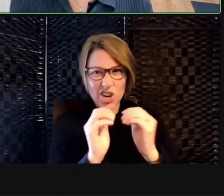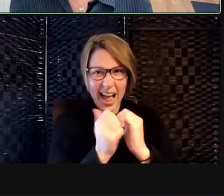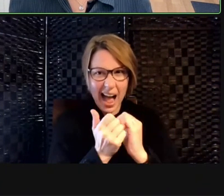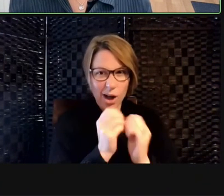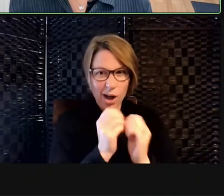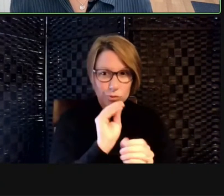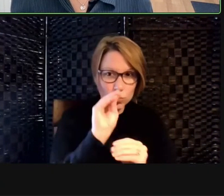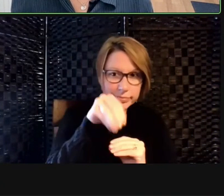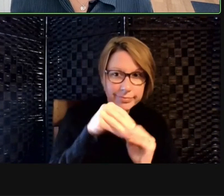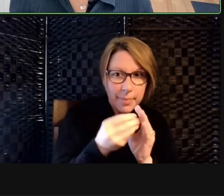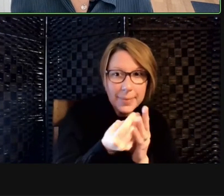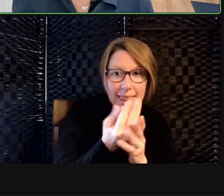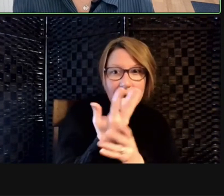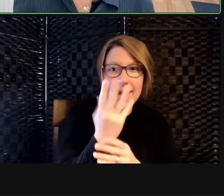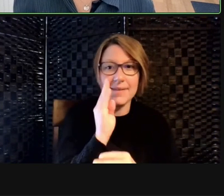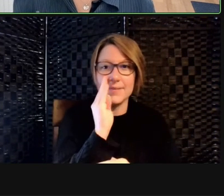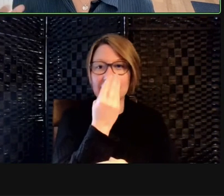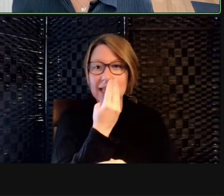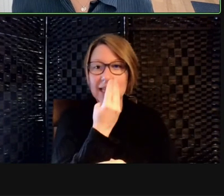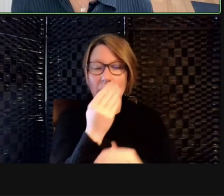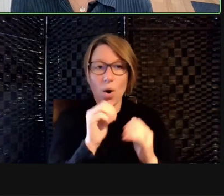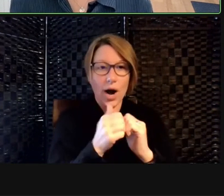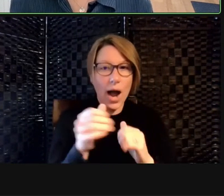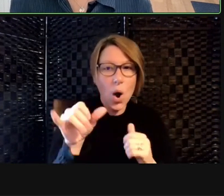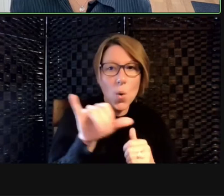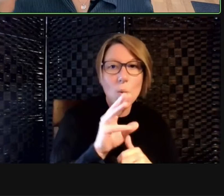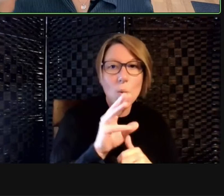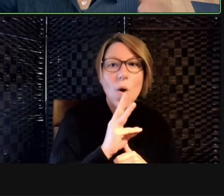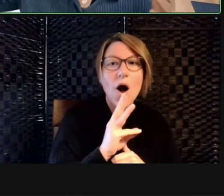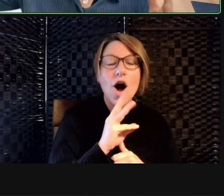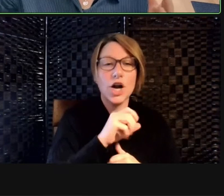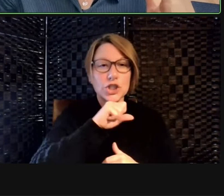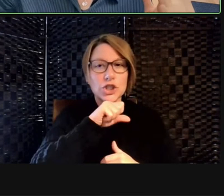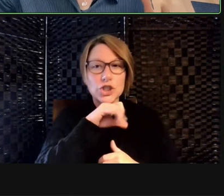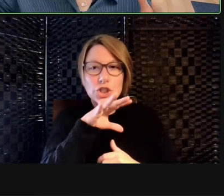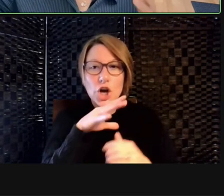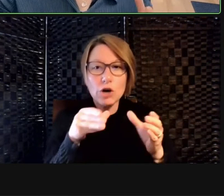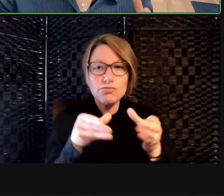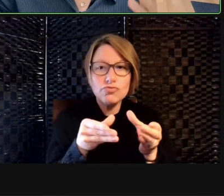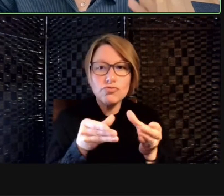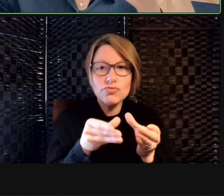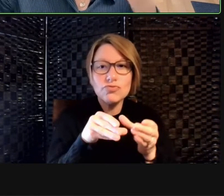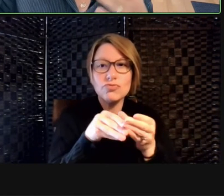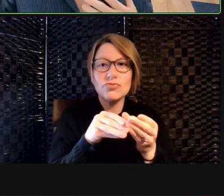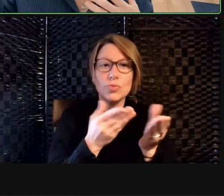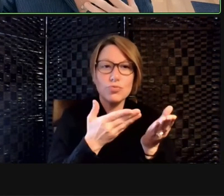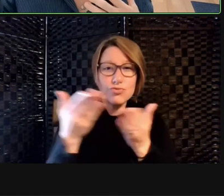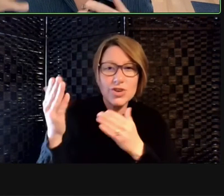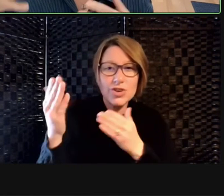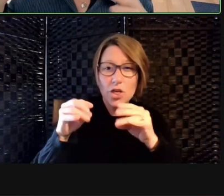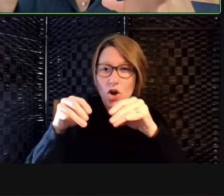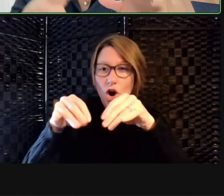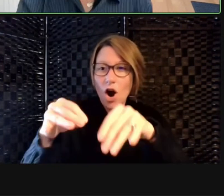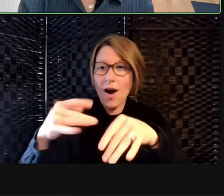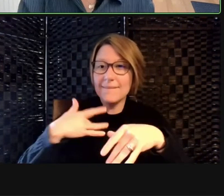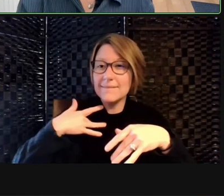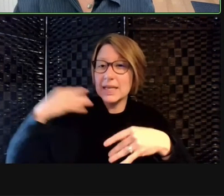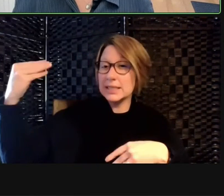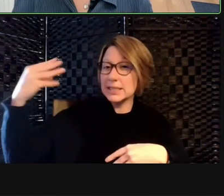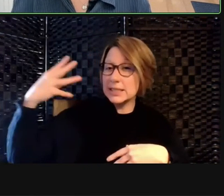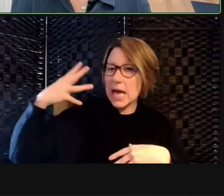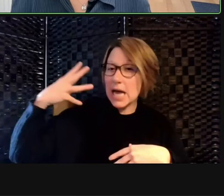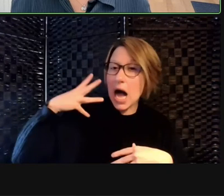plant a flower and how to water it, and that soil needs to be there. And we're going to take her out into the garden and let her feel the sun and know that the